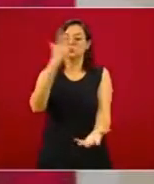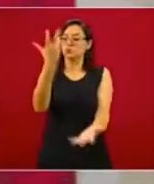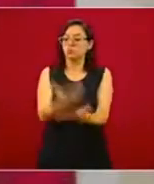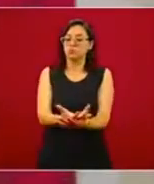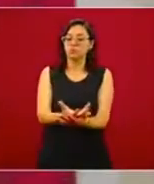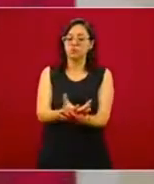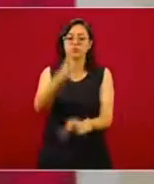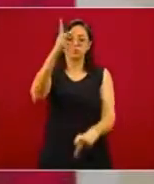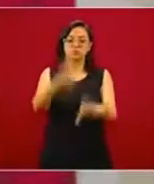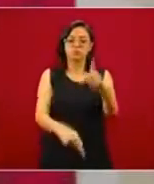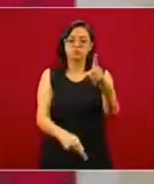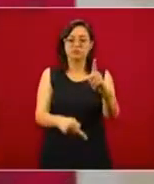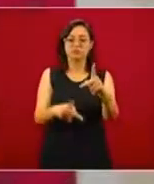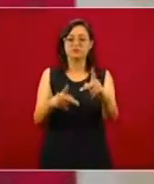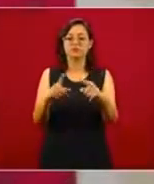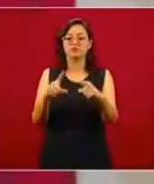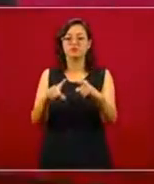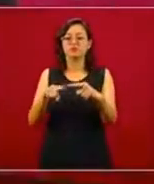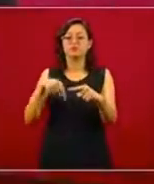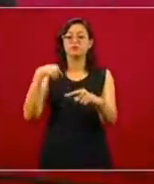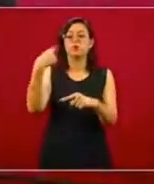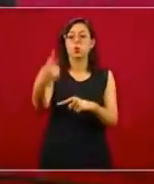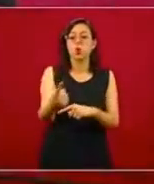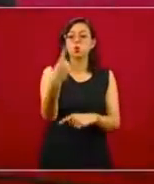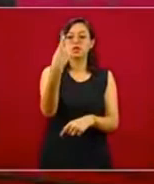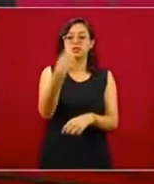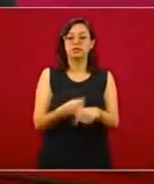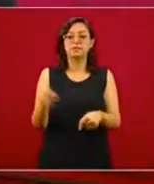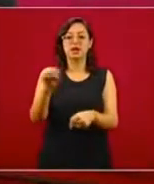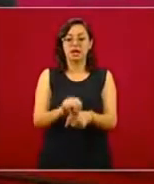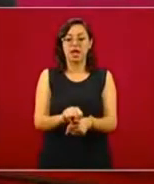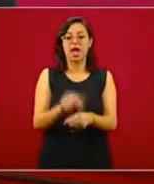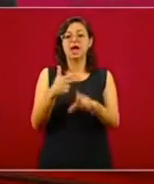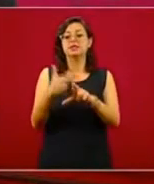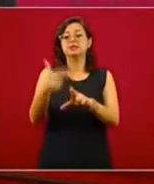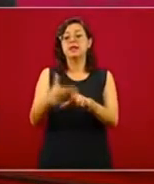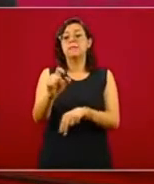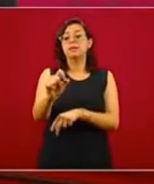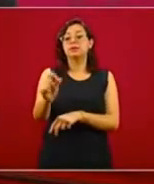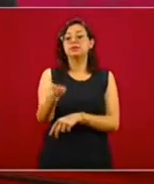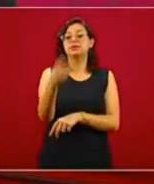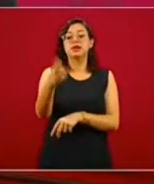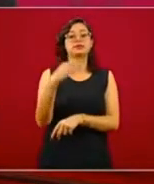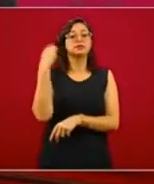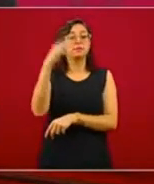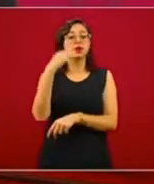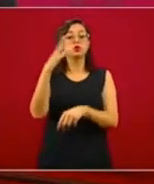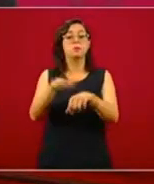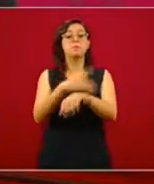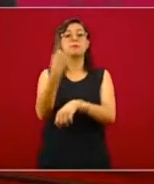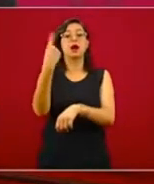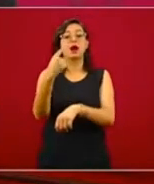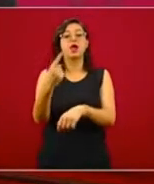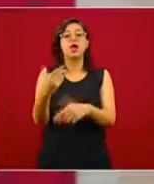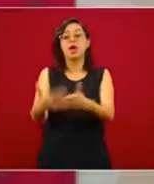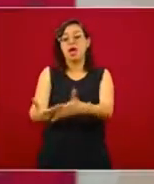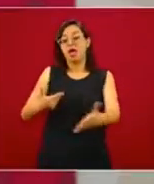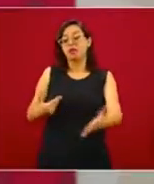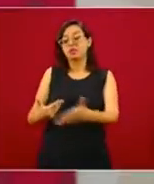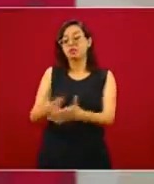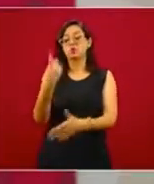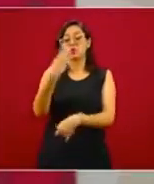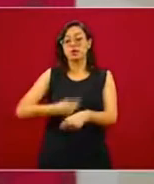we announced to break then on March 23rd, we had